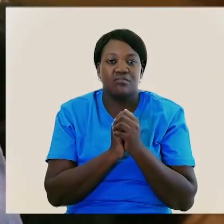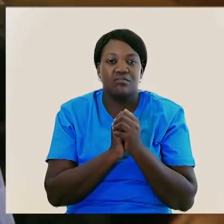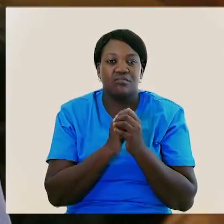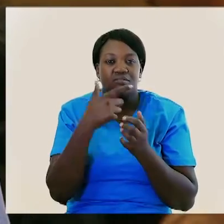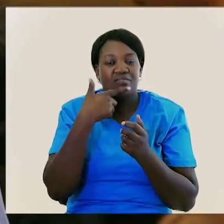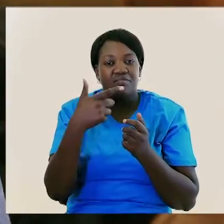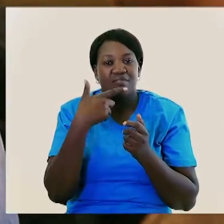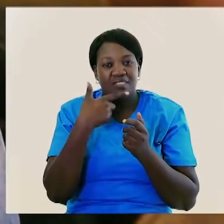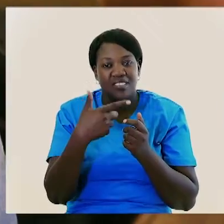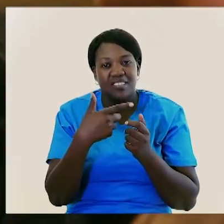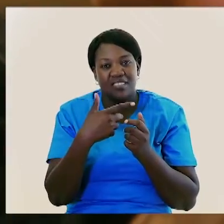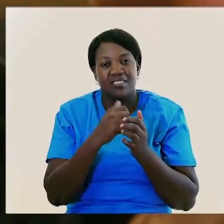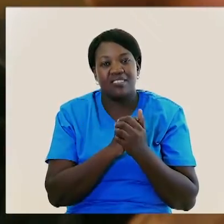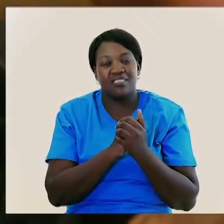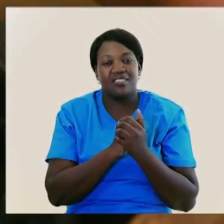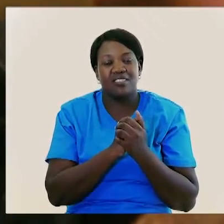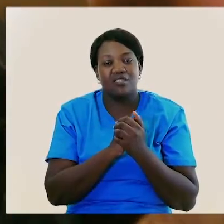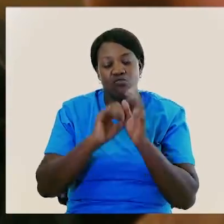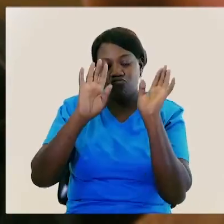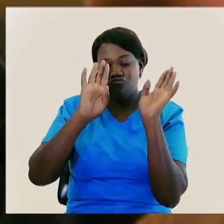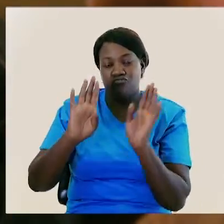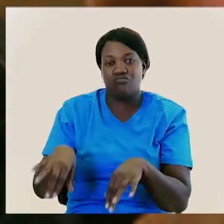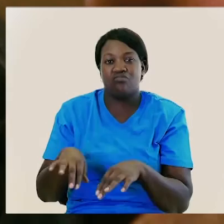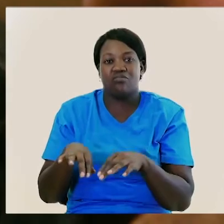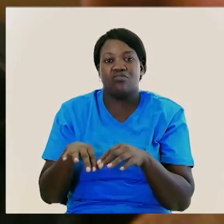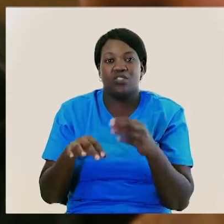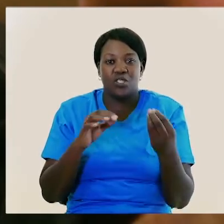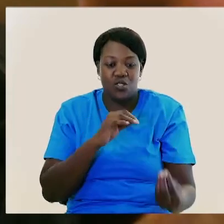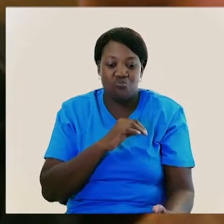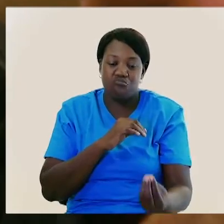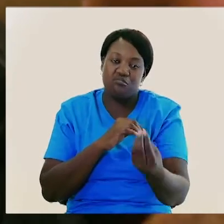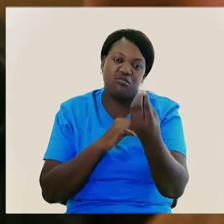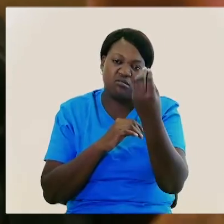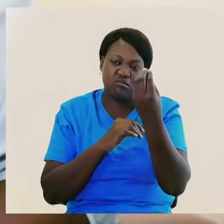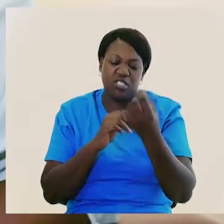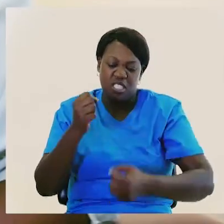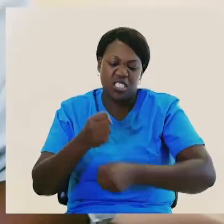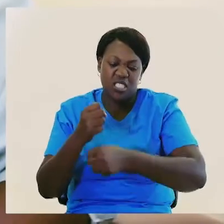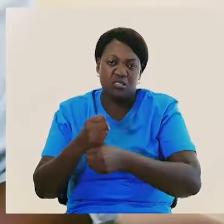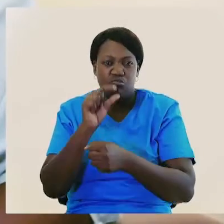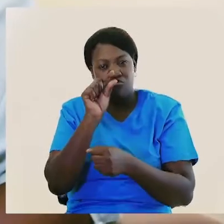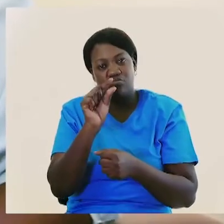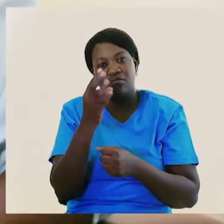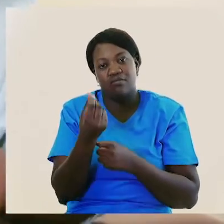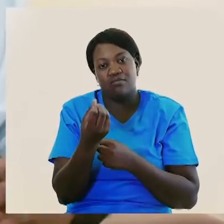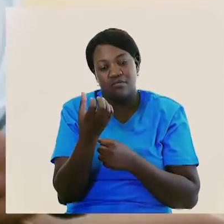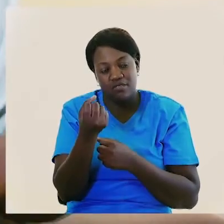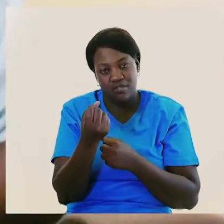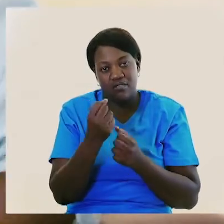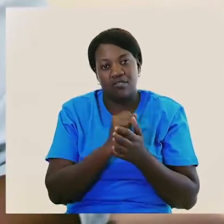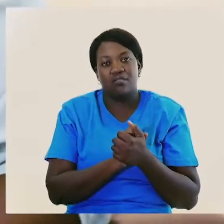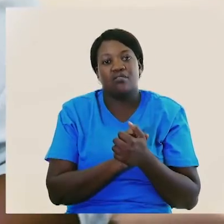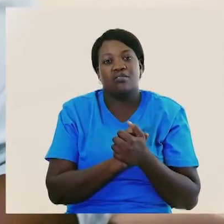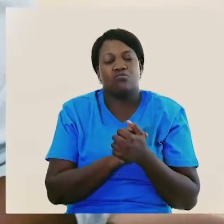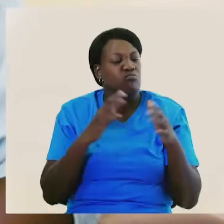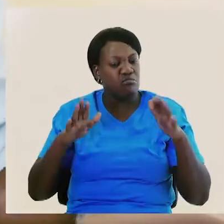Thank you so much for not abandoning me and bringing me up with the little that you had. My dear, we are happy to be